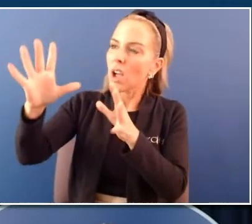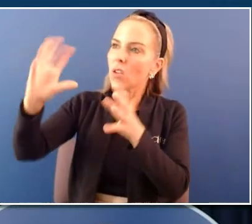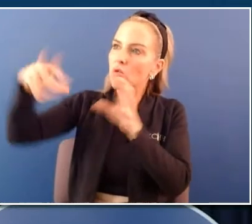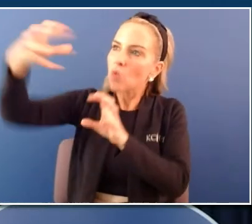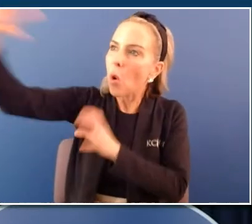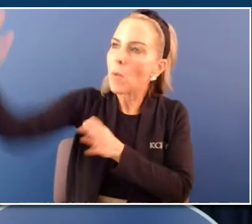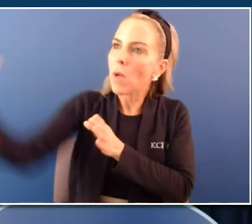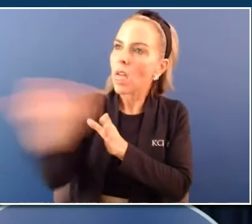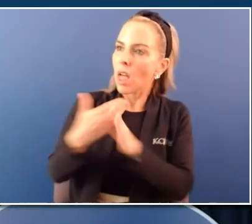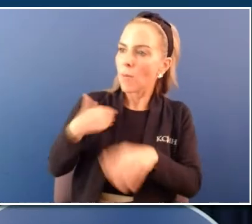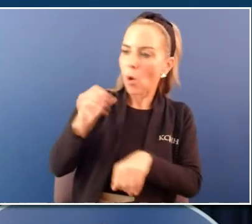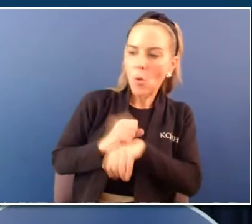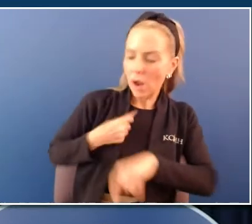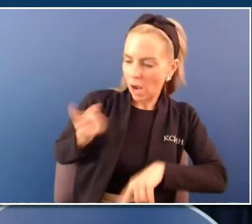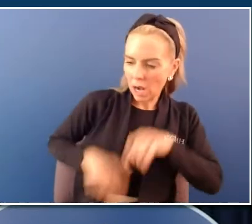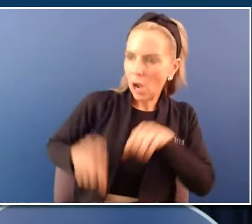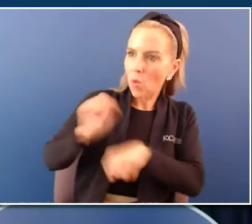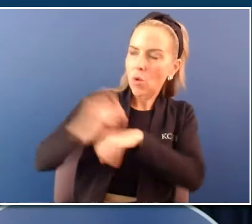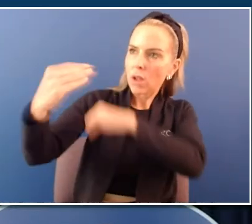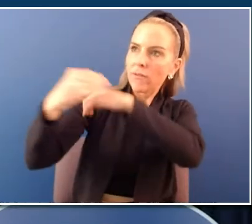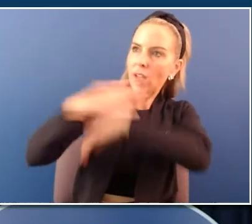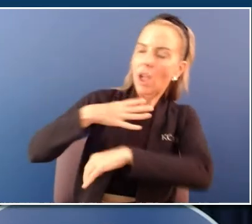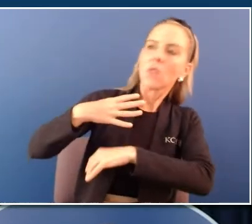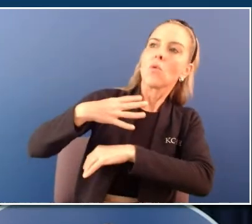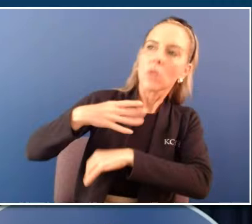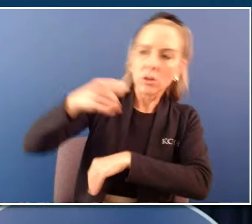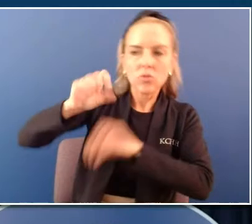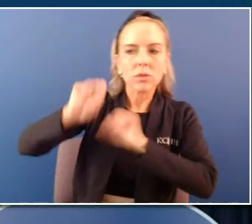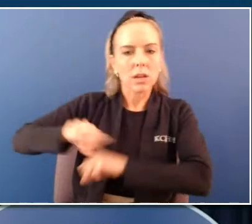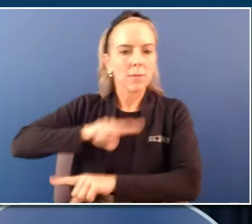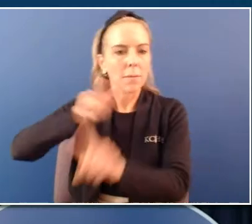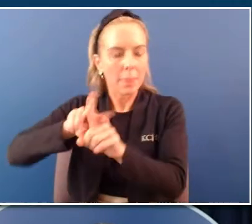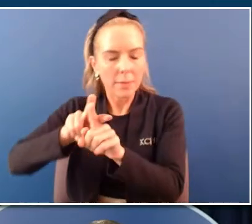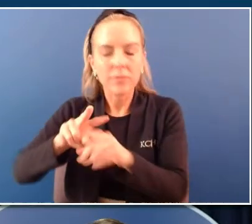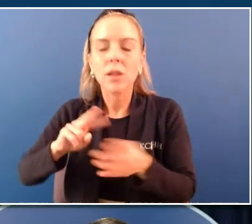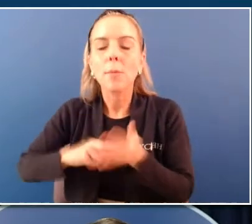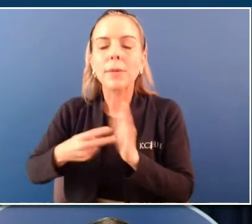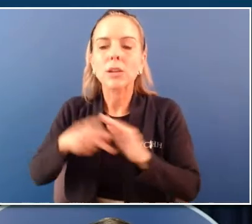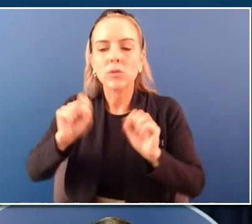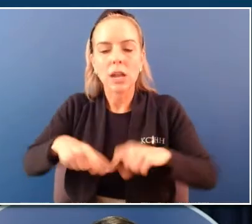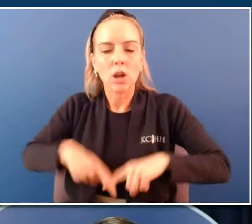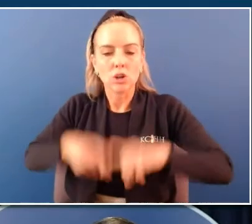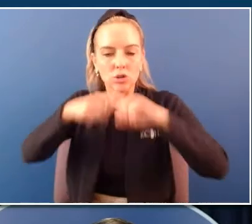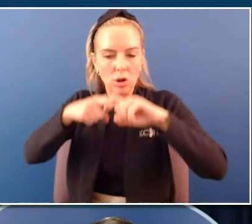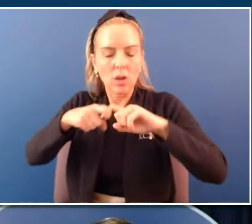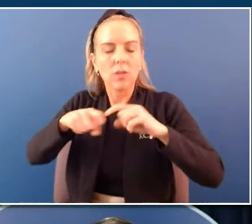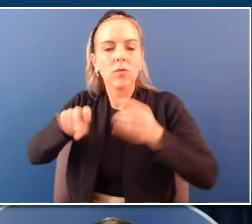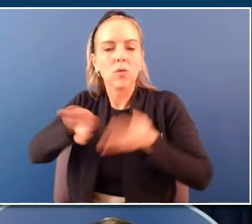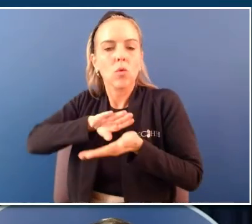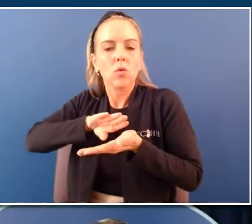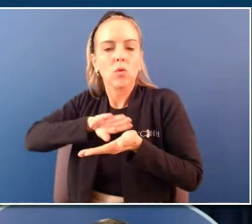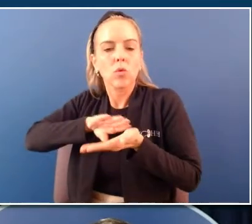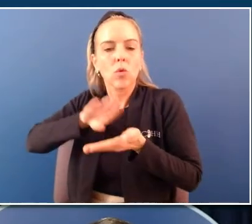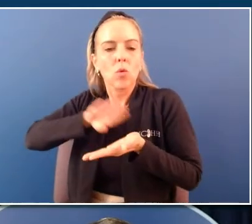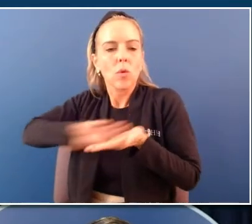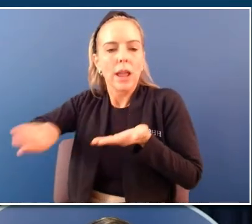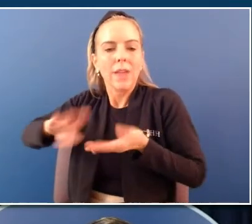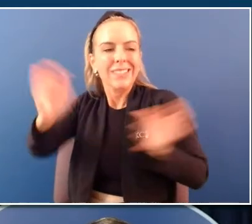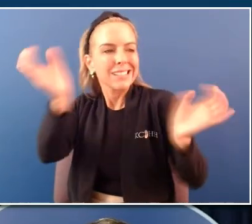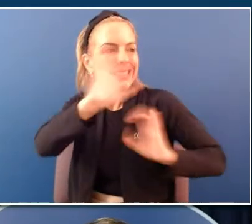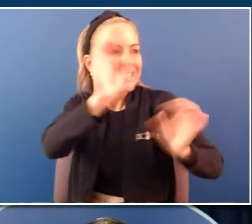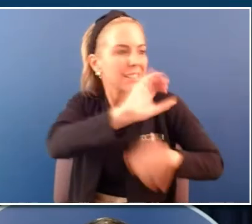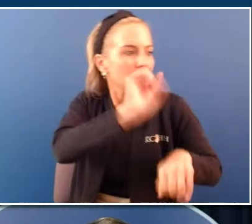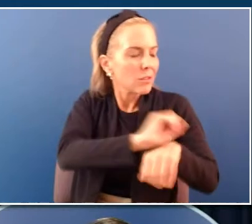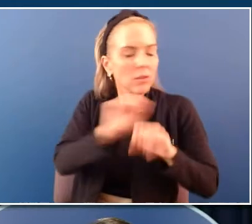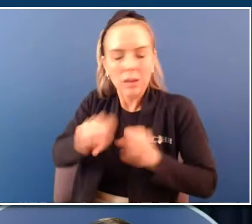storms. Our administration has also filed an executive order to temporarily waive work search requirements for these individuals, just to give you enough